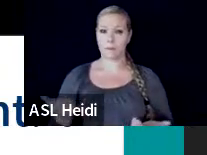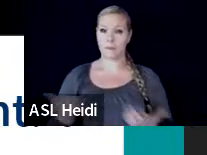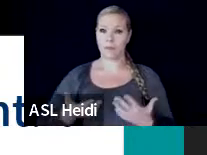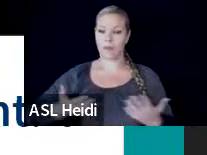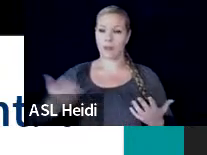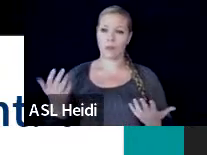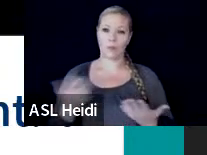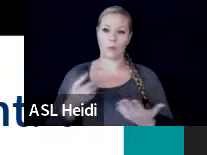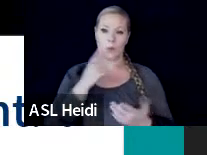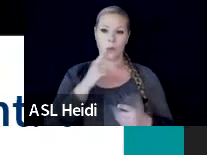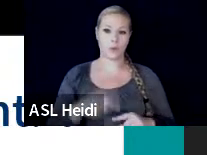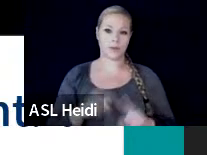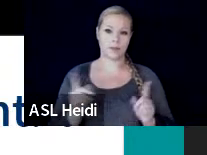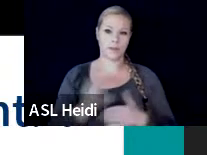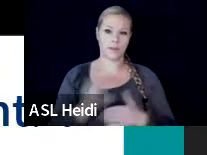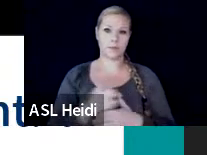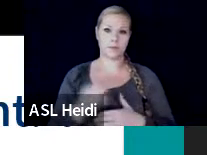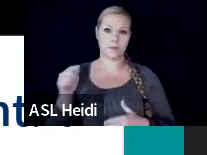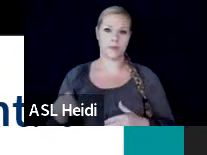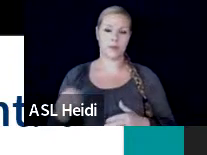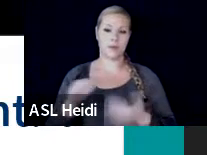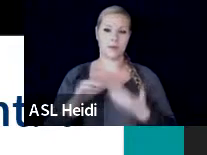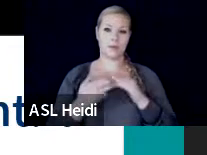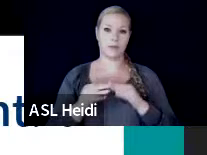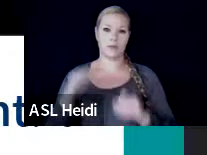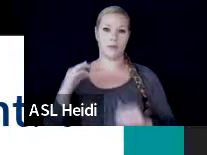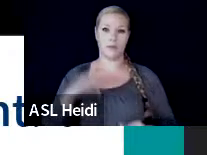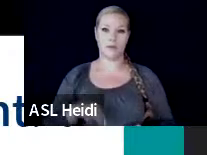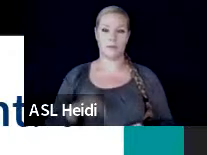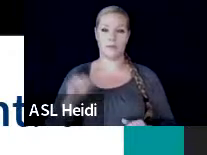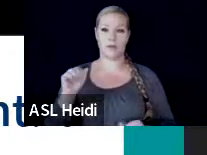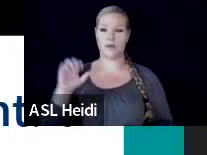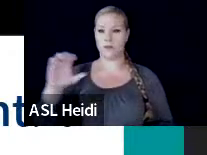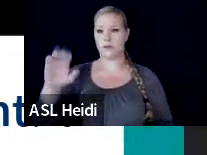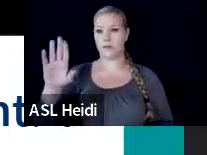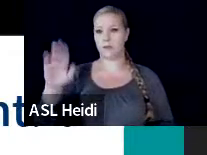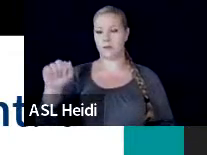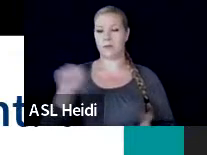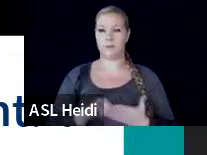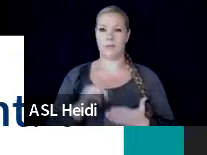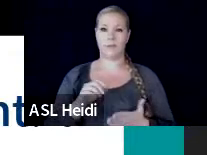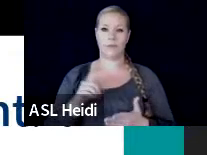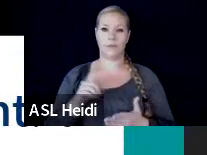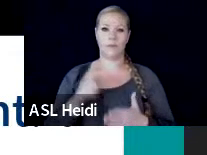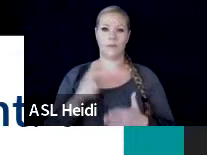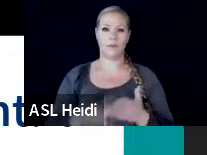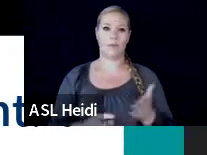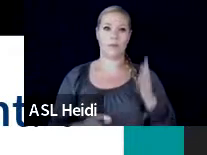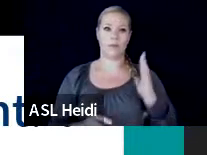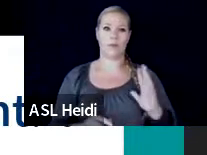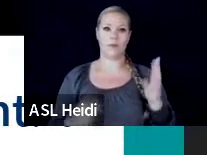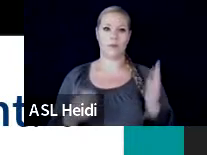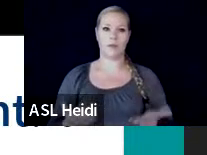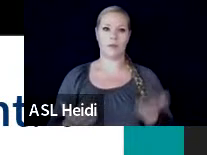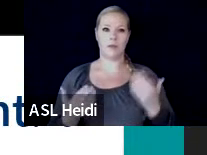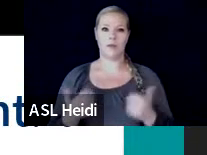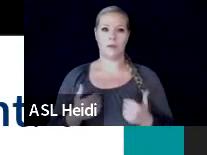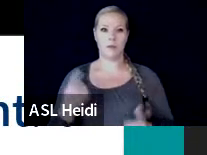what's different between this community benefit agreement than one that may have existed in the former CRC